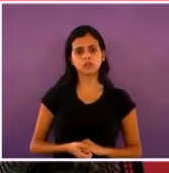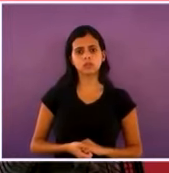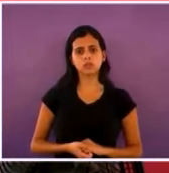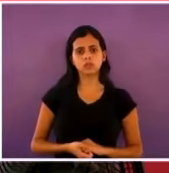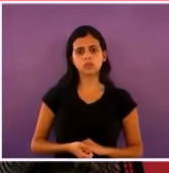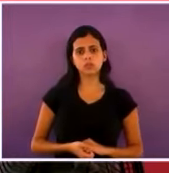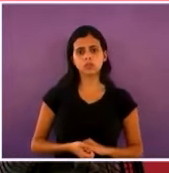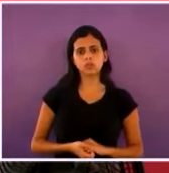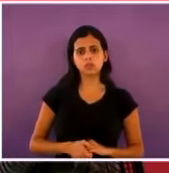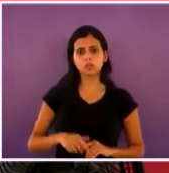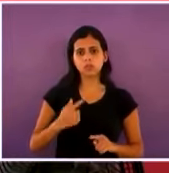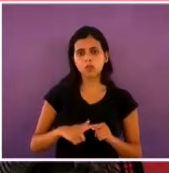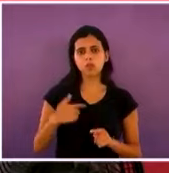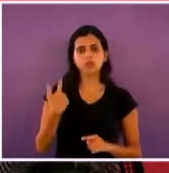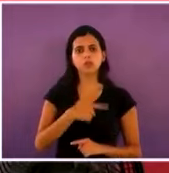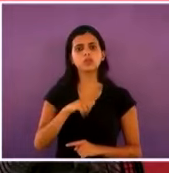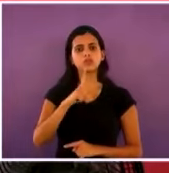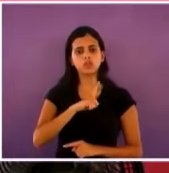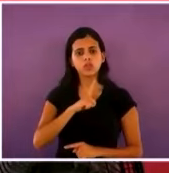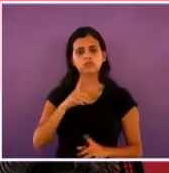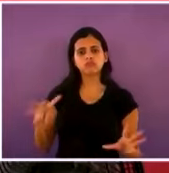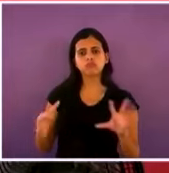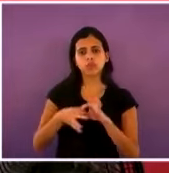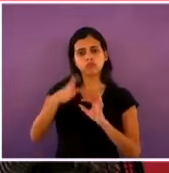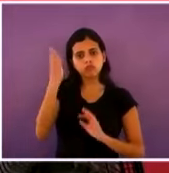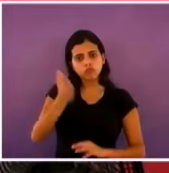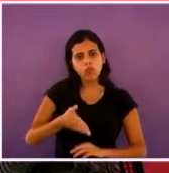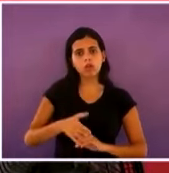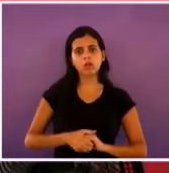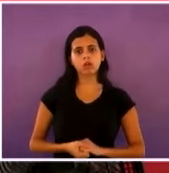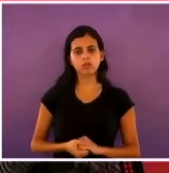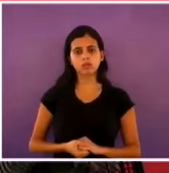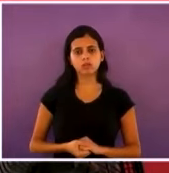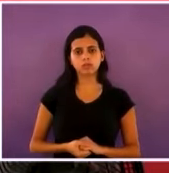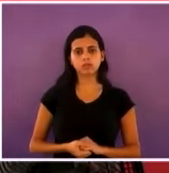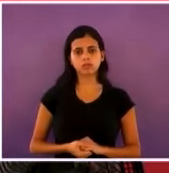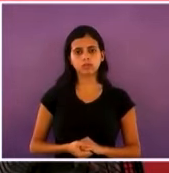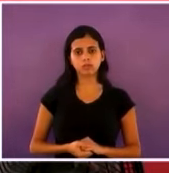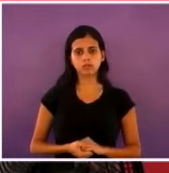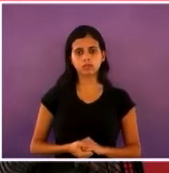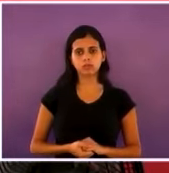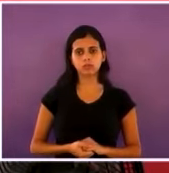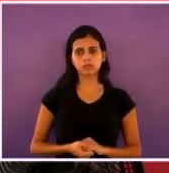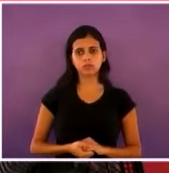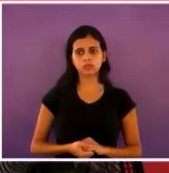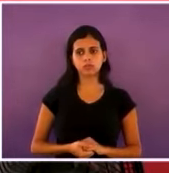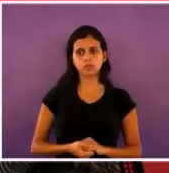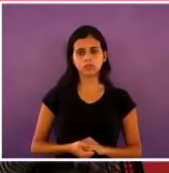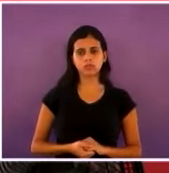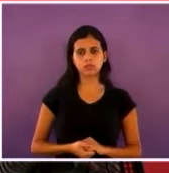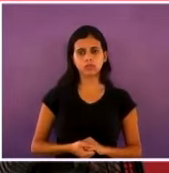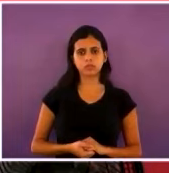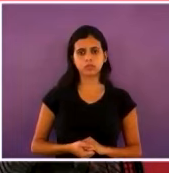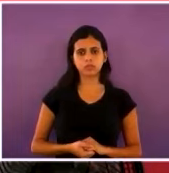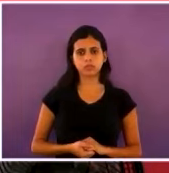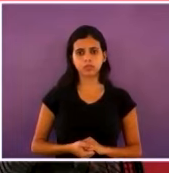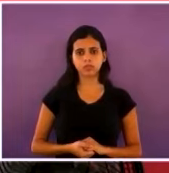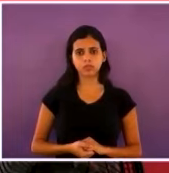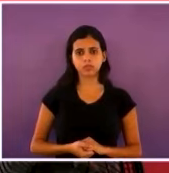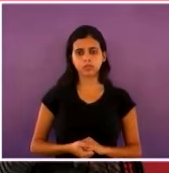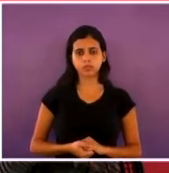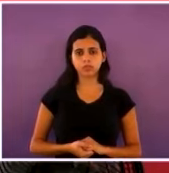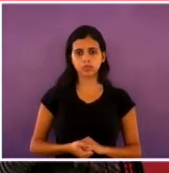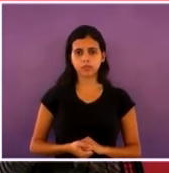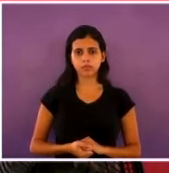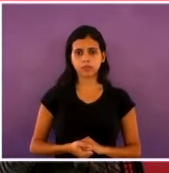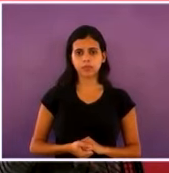acordo com aquilo que nós temos em comum. I can be united with you, who are close to me. Eu posso estar unido com você que está perto de mim.